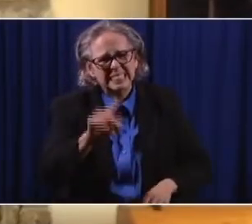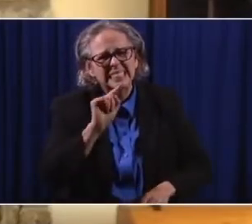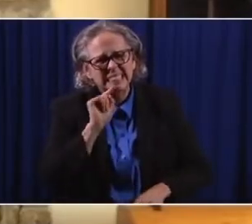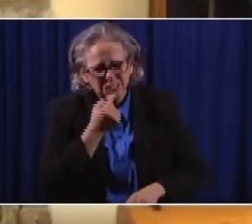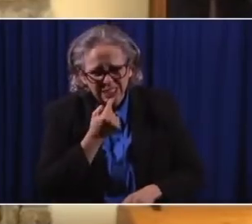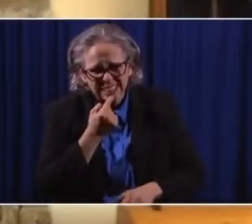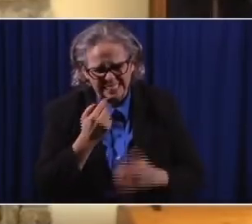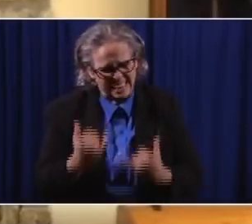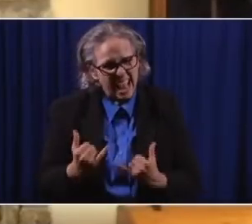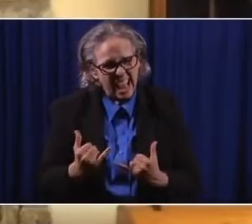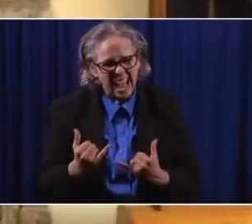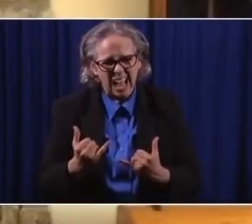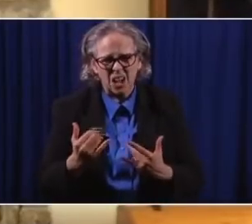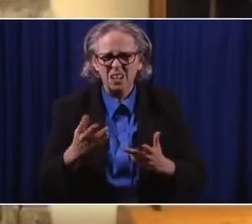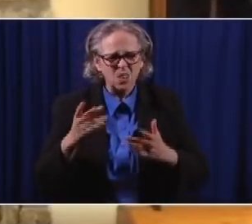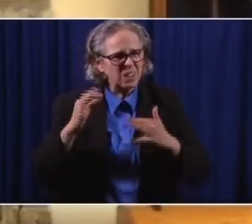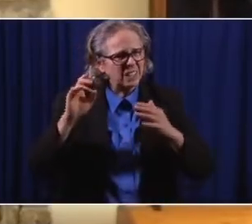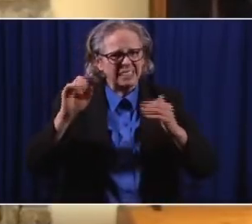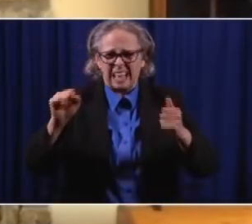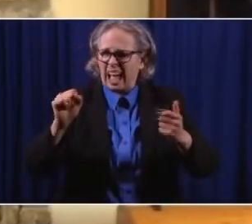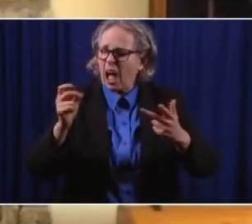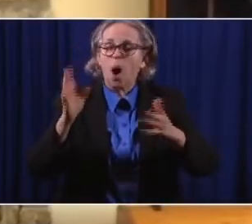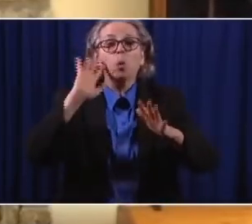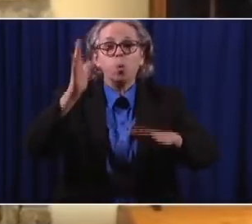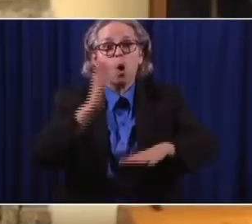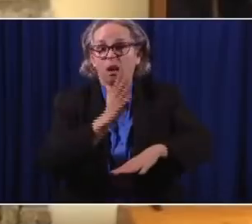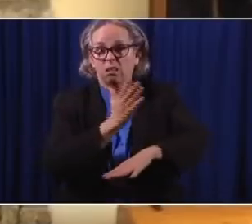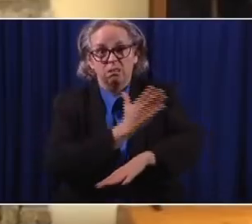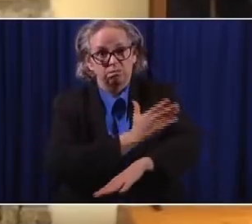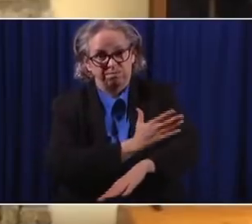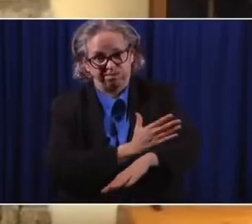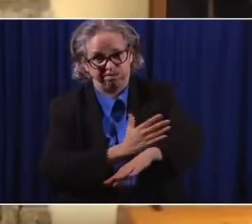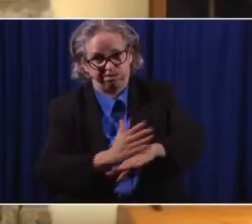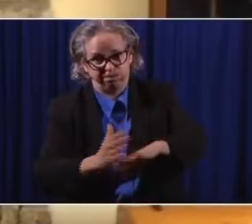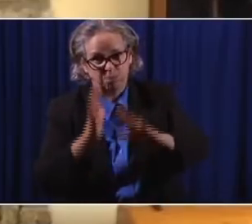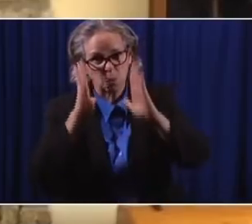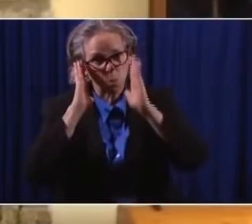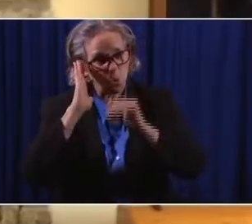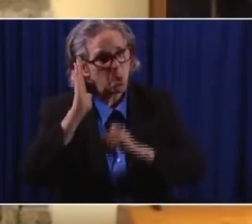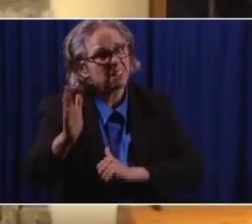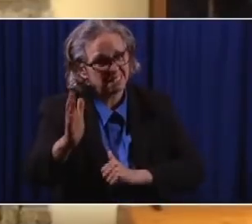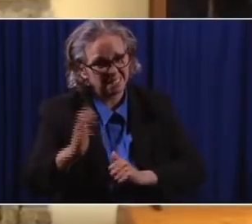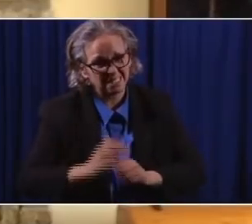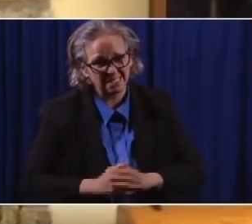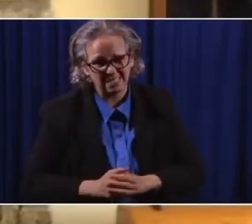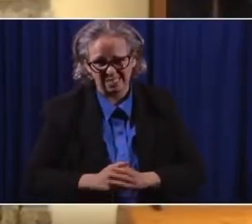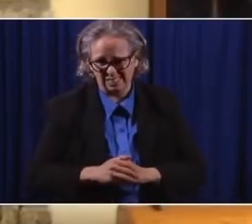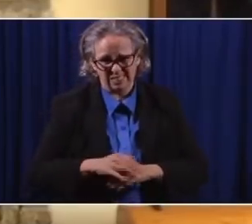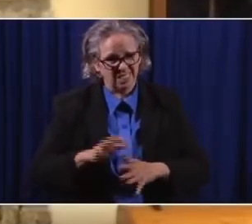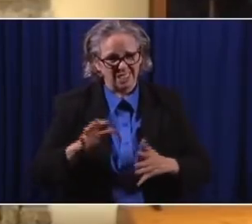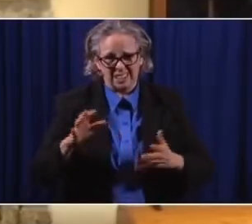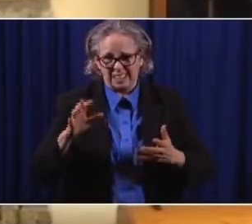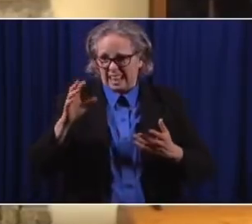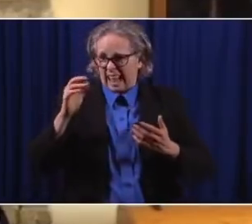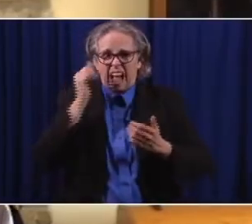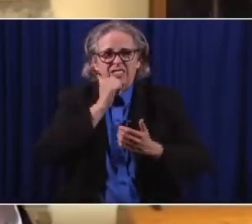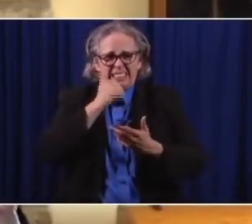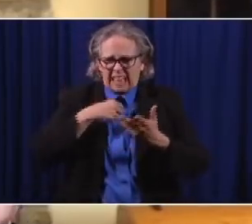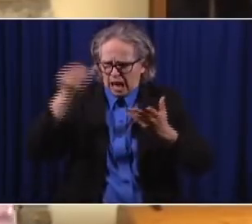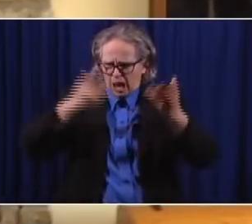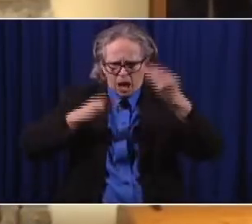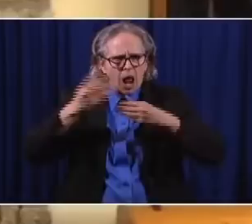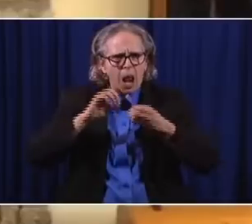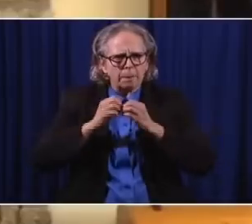getting worse by the minute. And we see the data recorded every single day, and the numbers just are going like